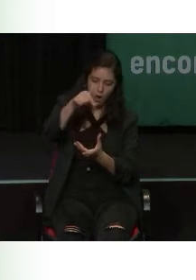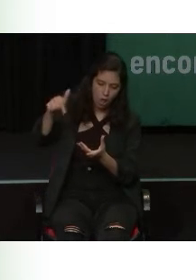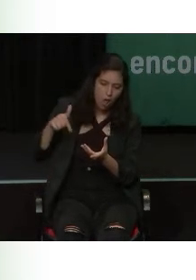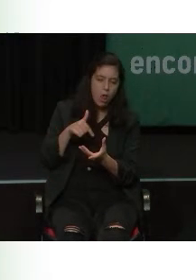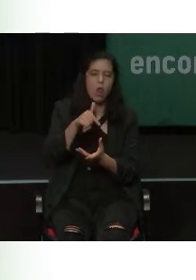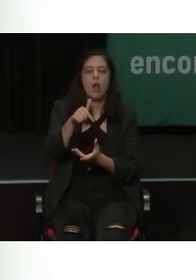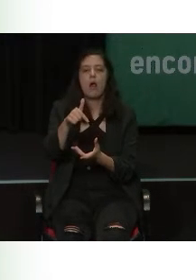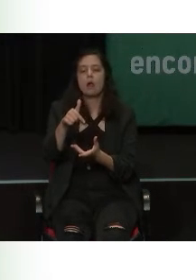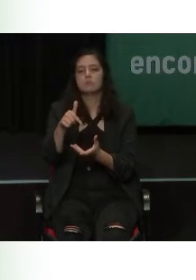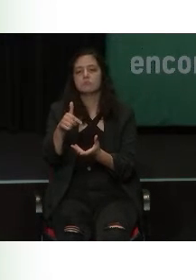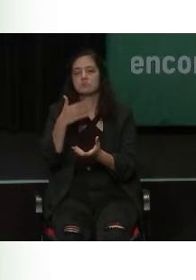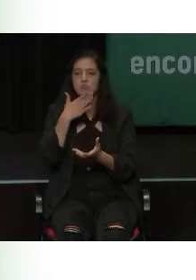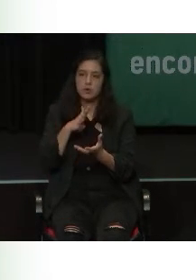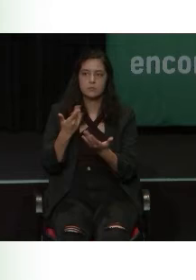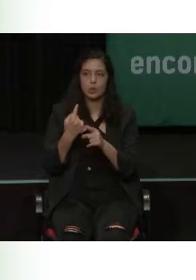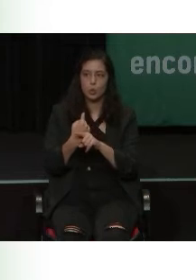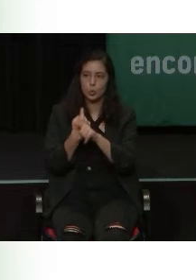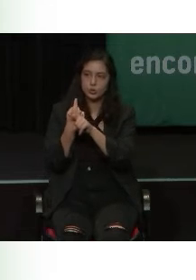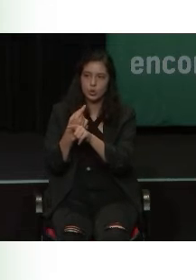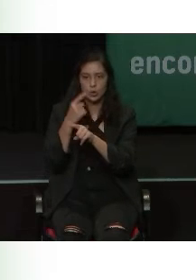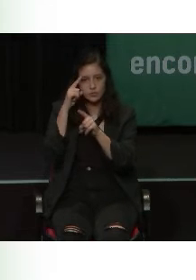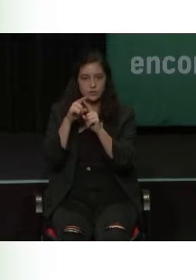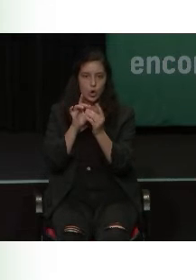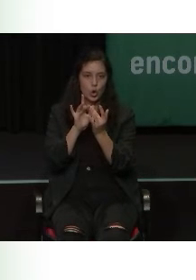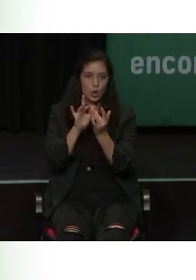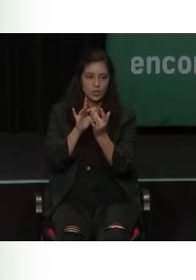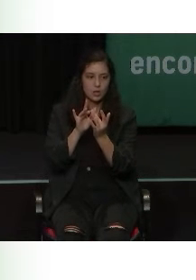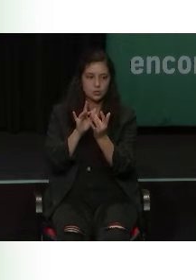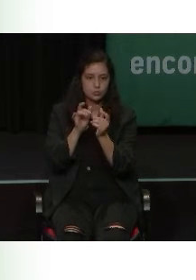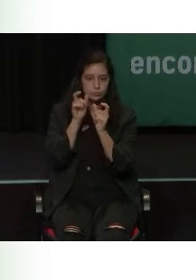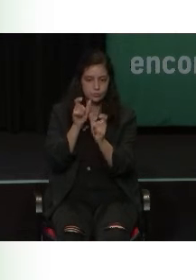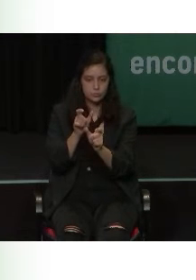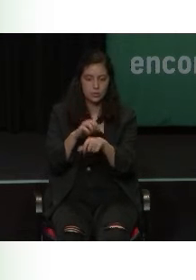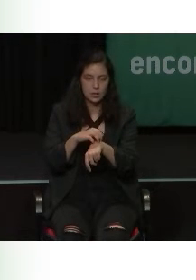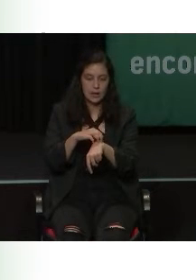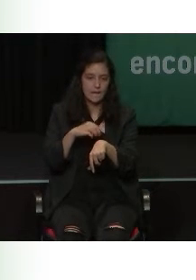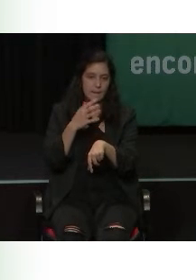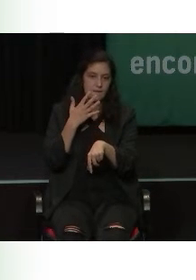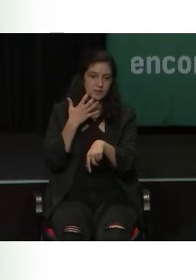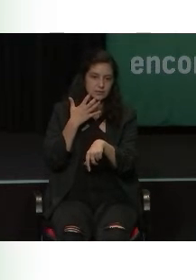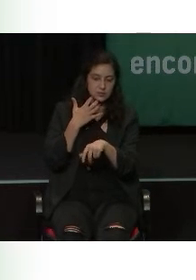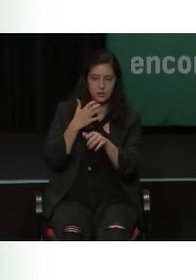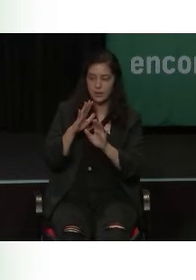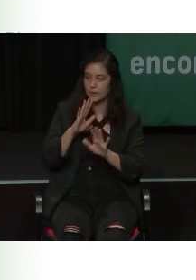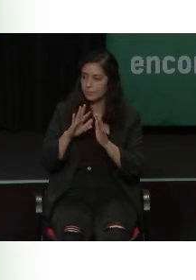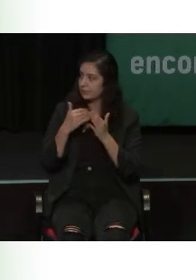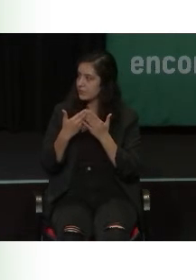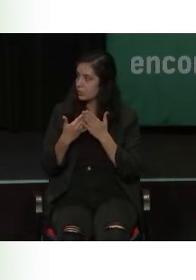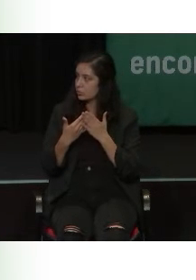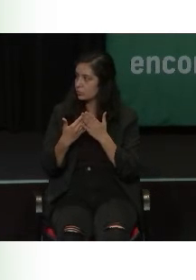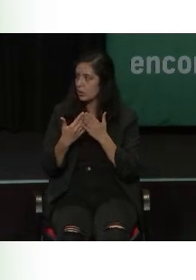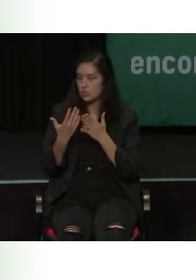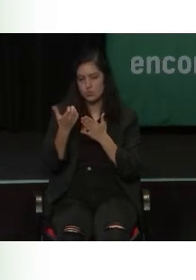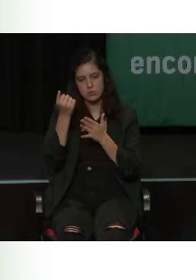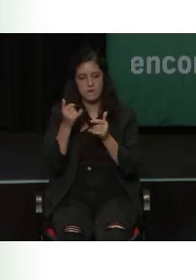world aplications applications de to detecção detect de contacts, aplicações essas which que tiveram algum applications